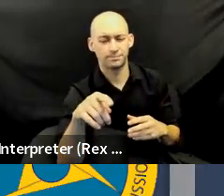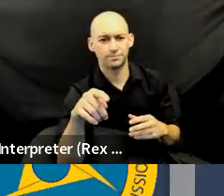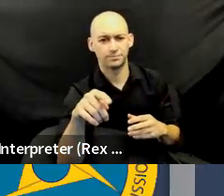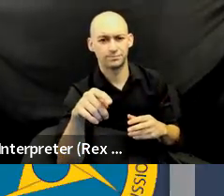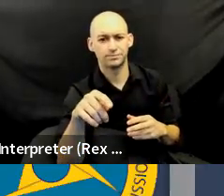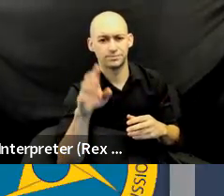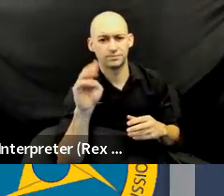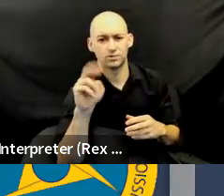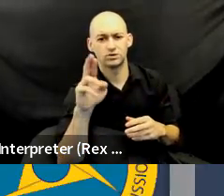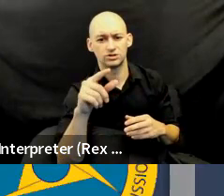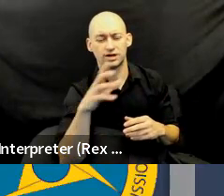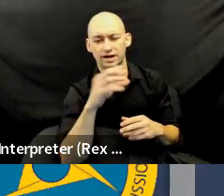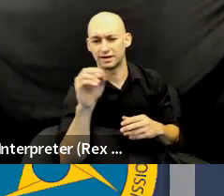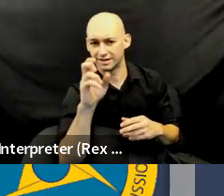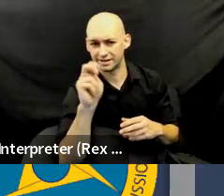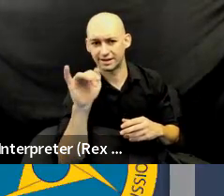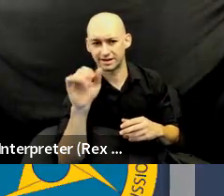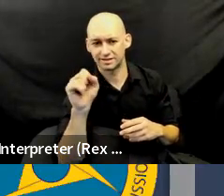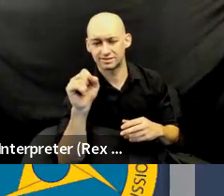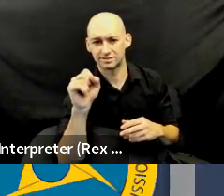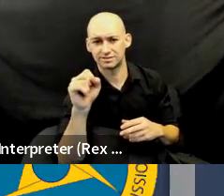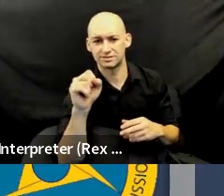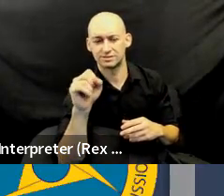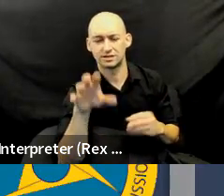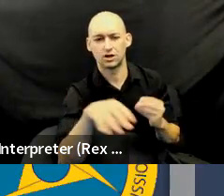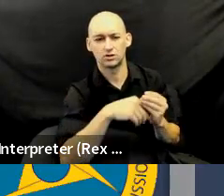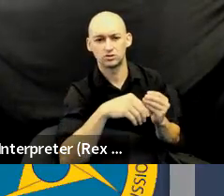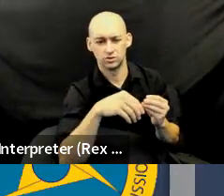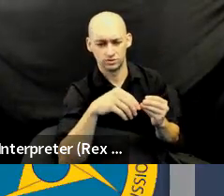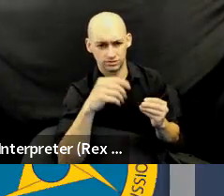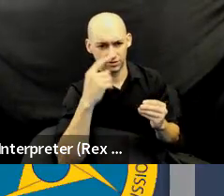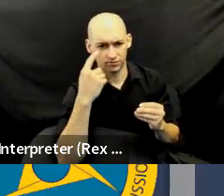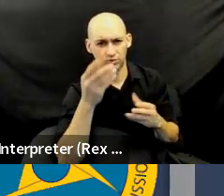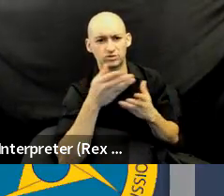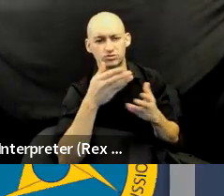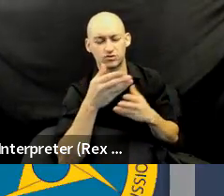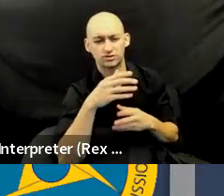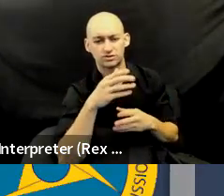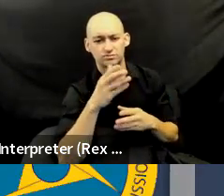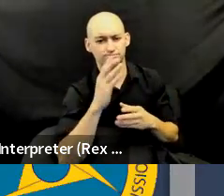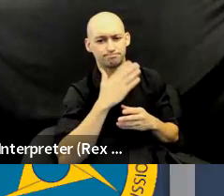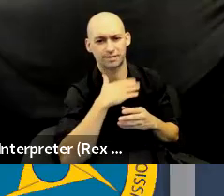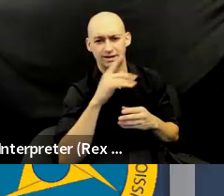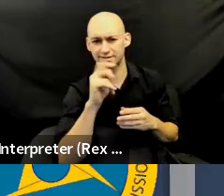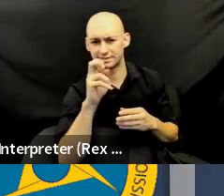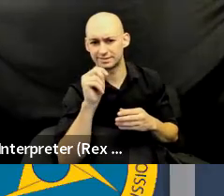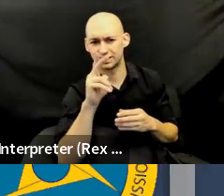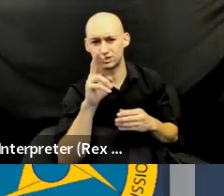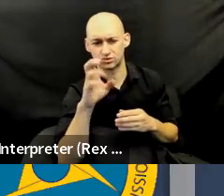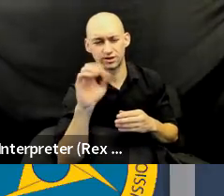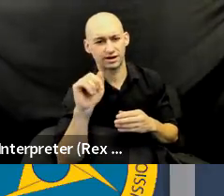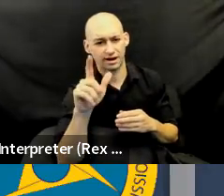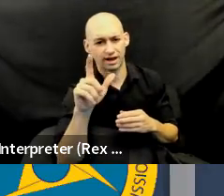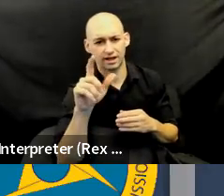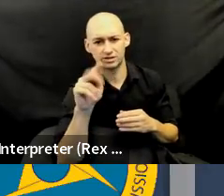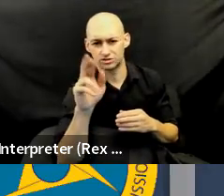Amarji and Dennis. I want to thank them as well for their service during my tenure at Caltrans and at CalSTA. Really appreciate everything